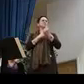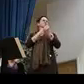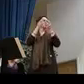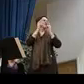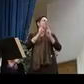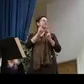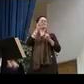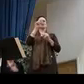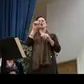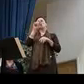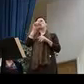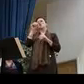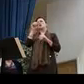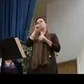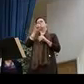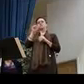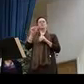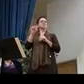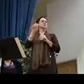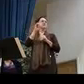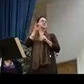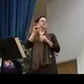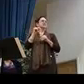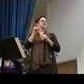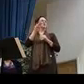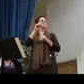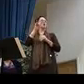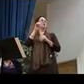CIT Microcomputer Support Honors.